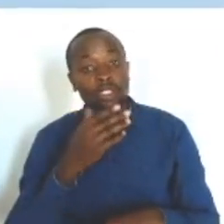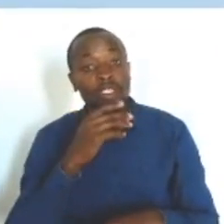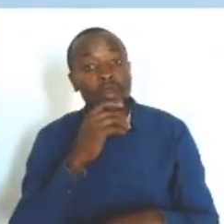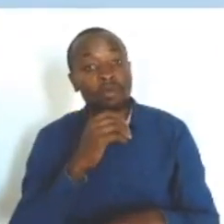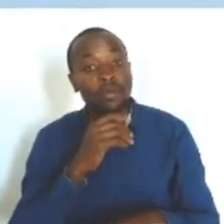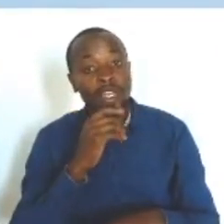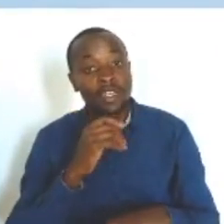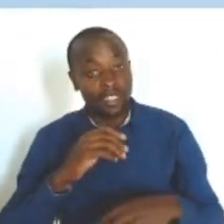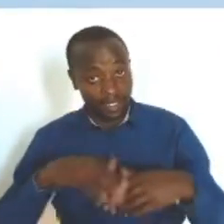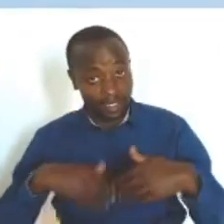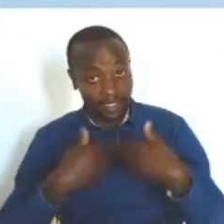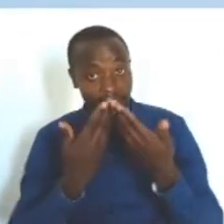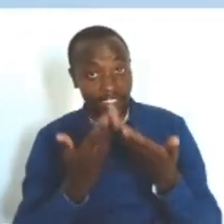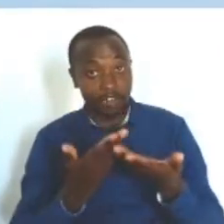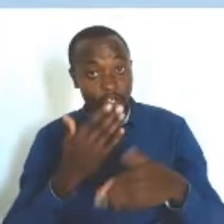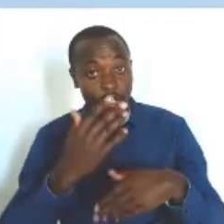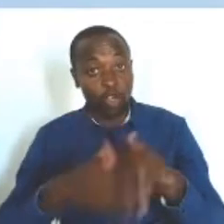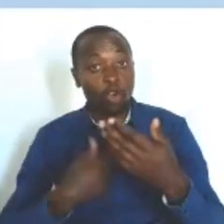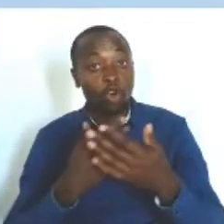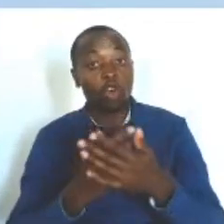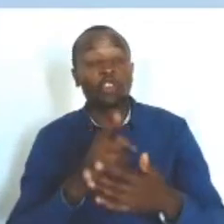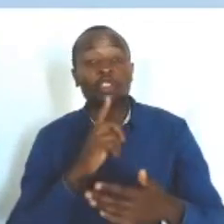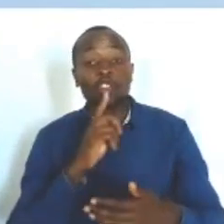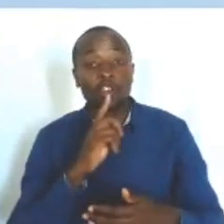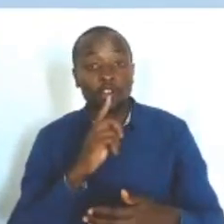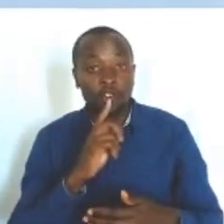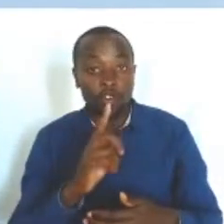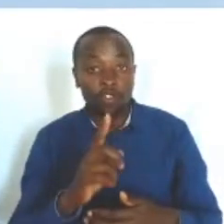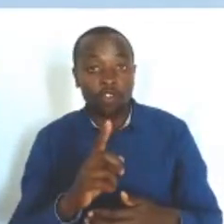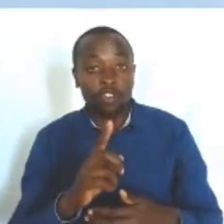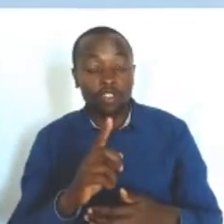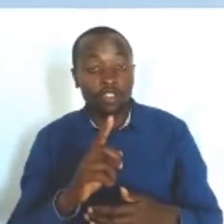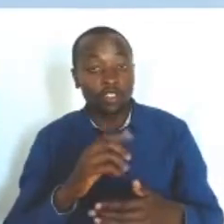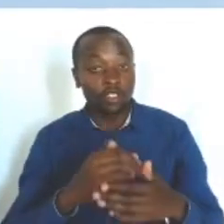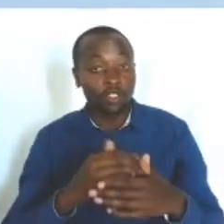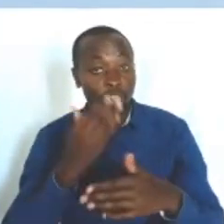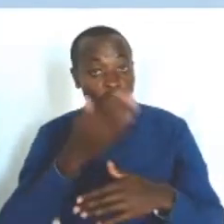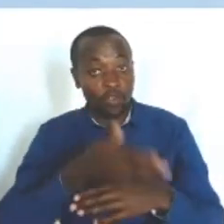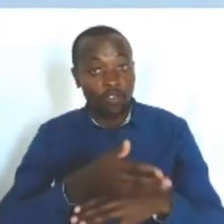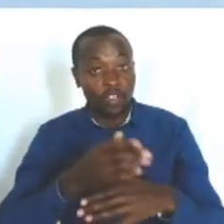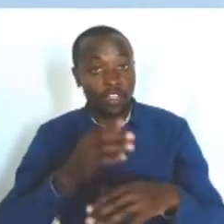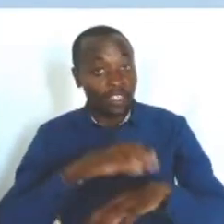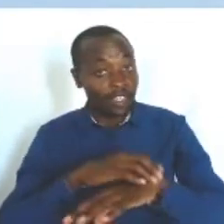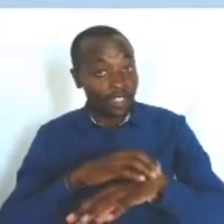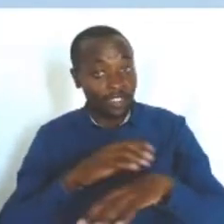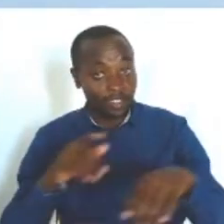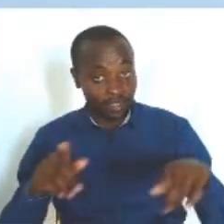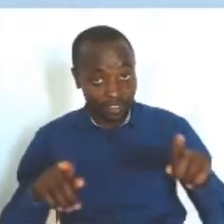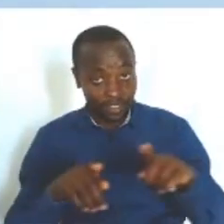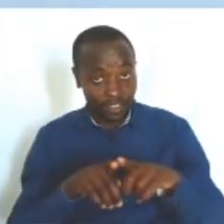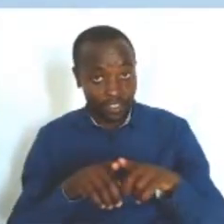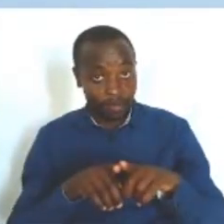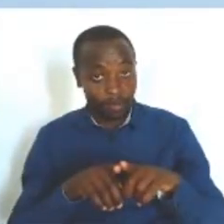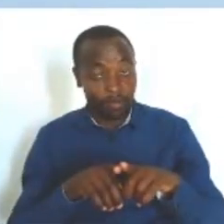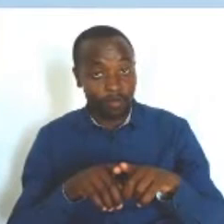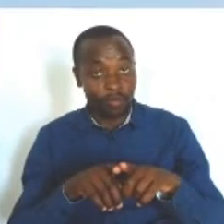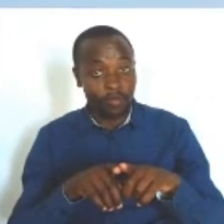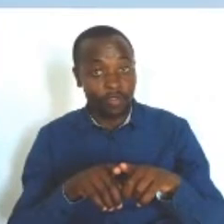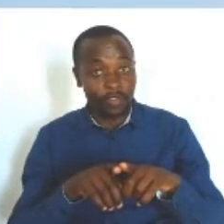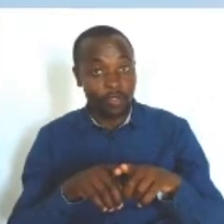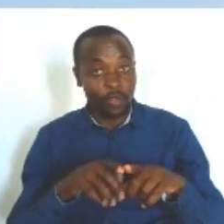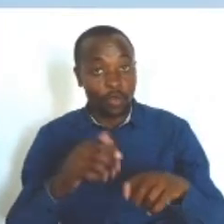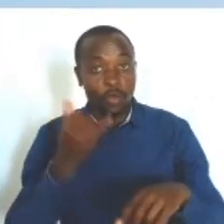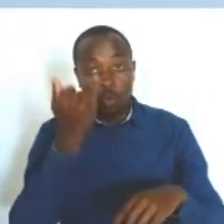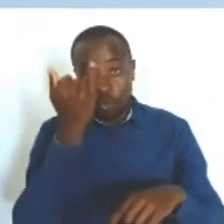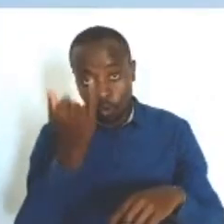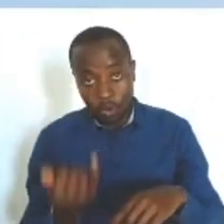given all the dominion over the earth also to be disobedient to the Lord. And that is why he comes with